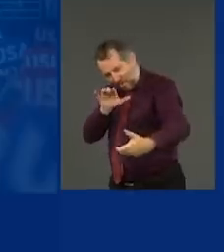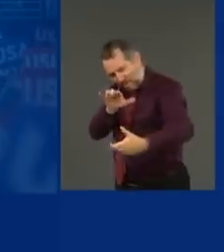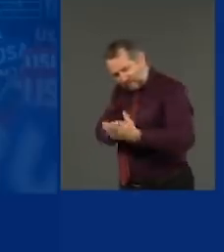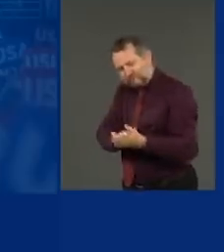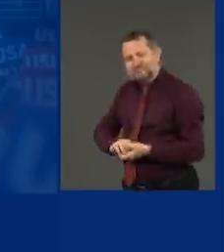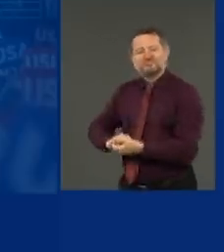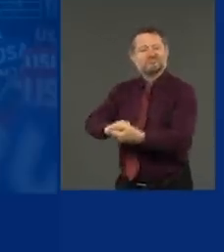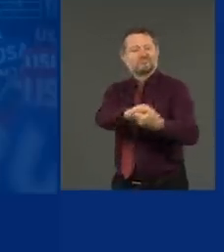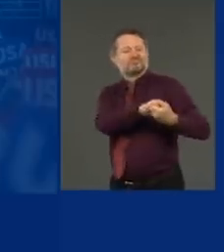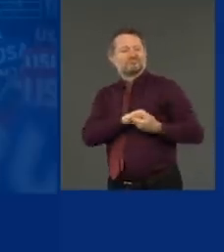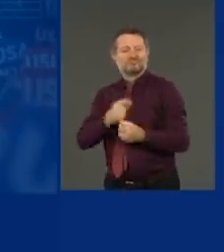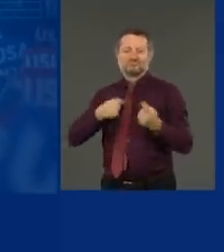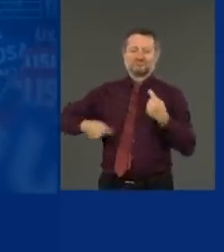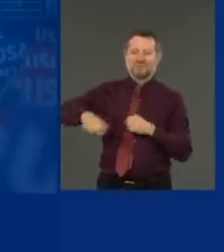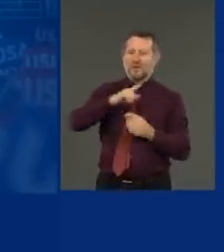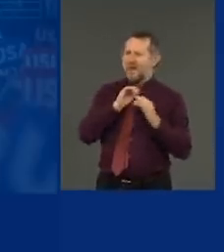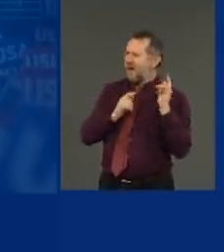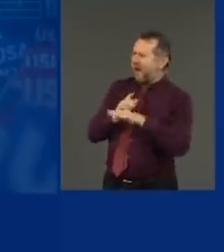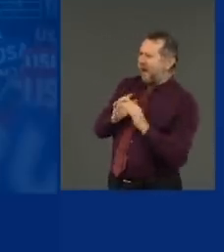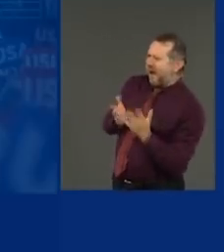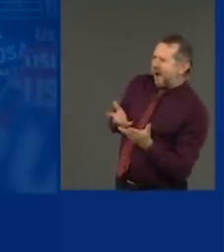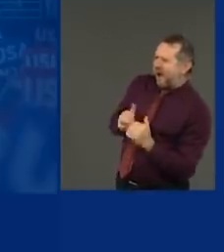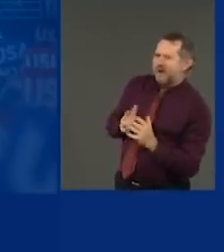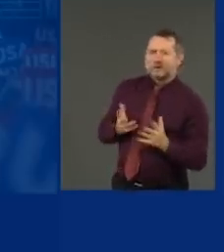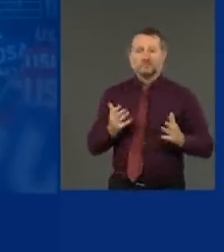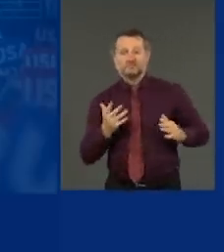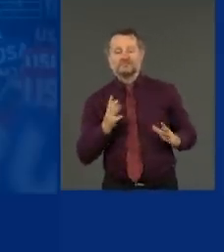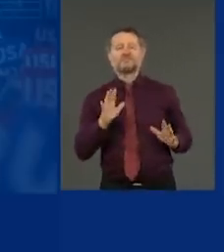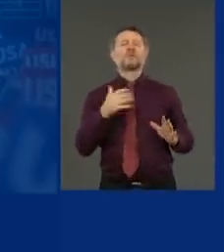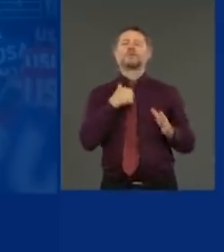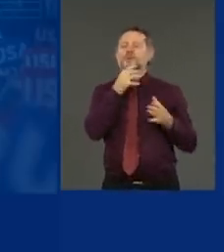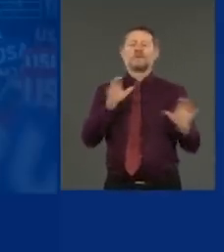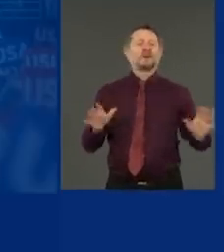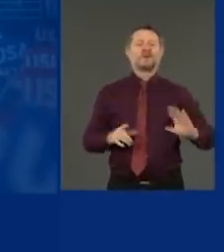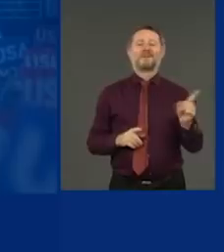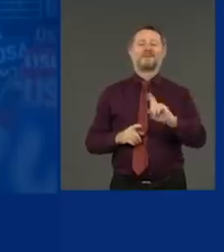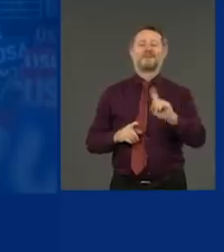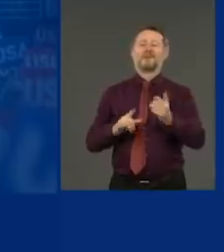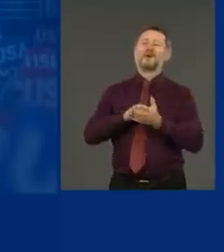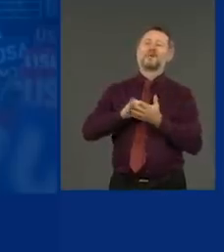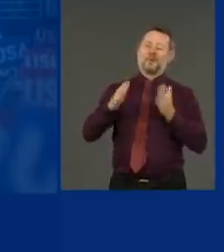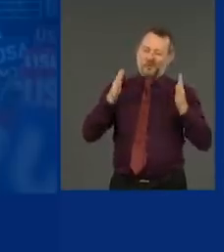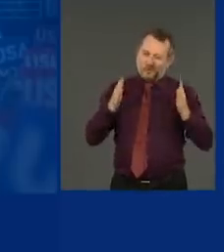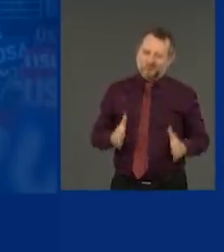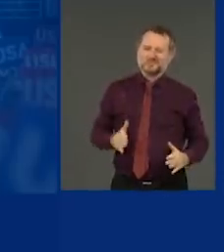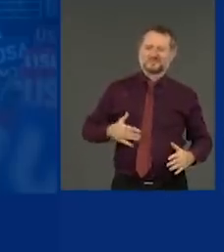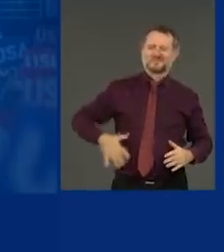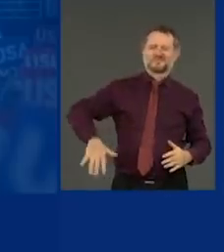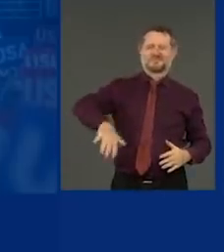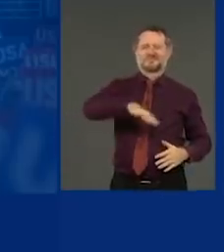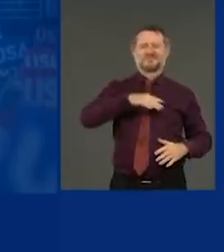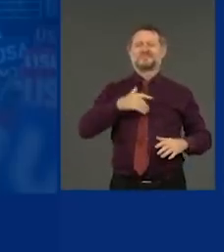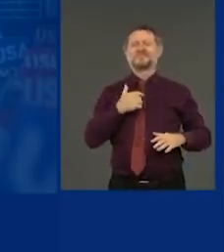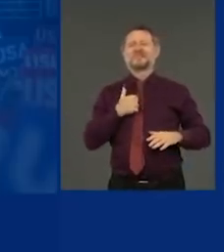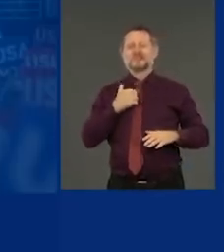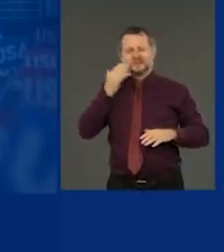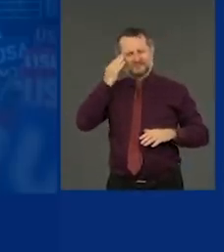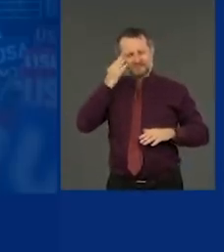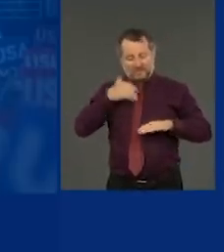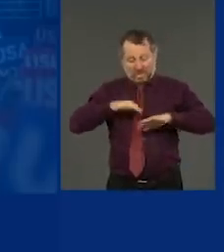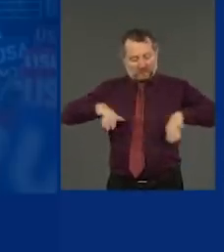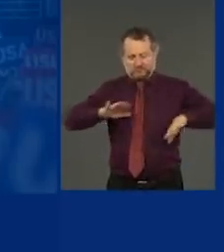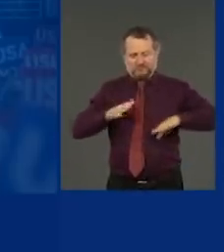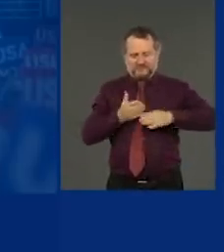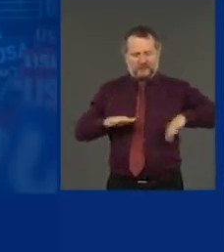We're so fractious, we're so divided. No, they overcame the divisions and found